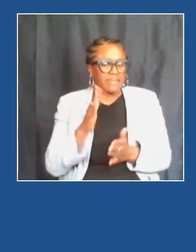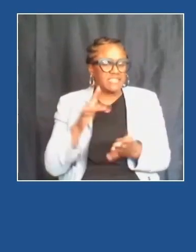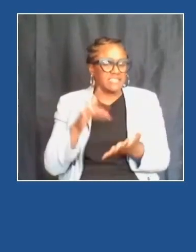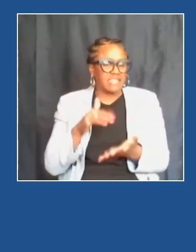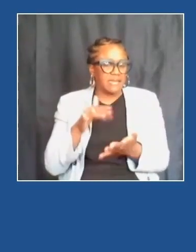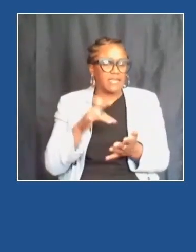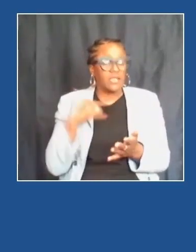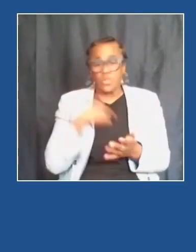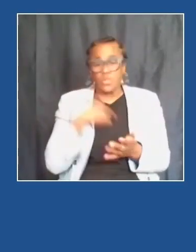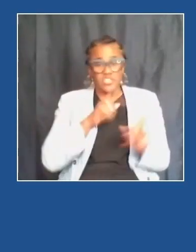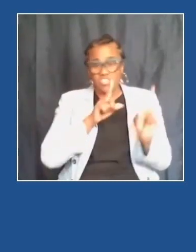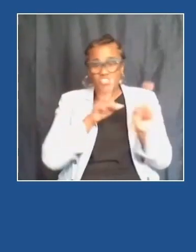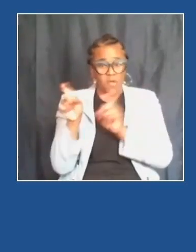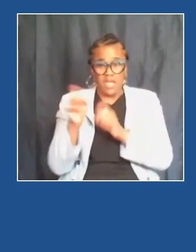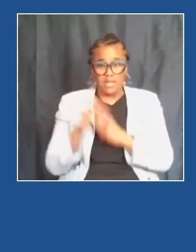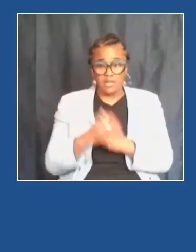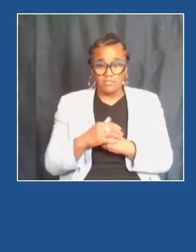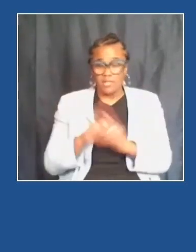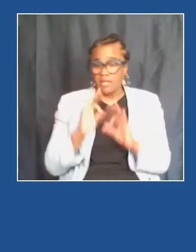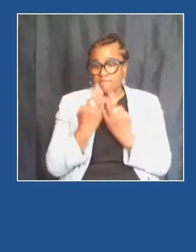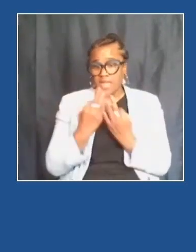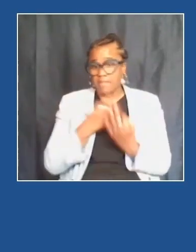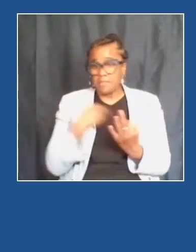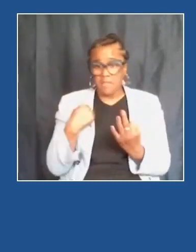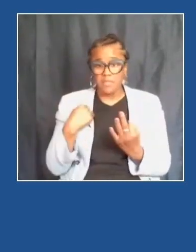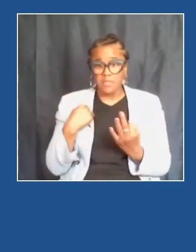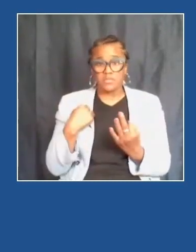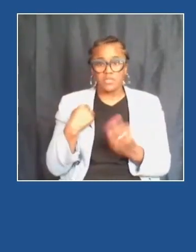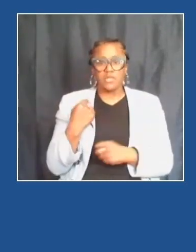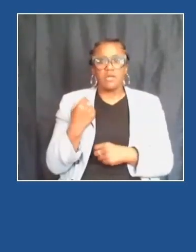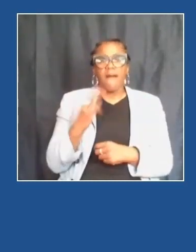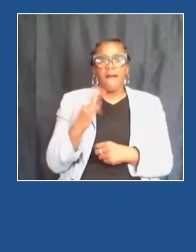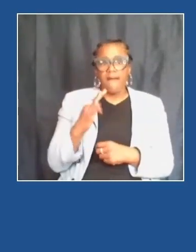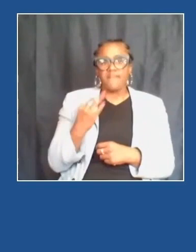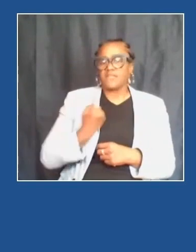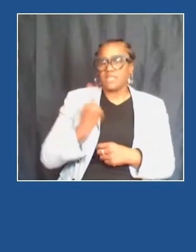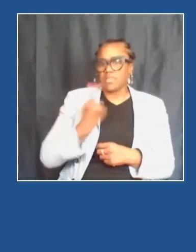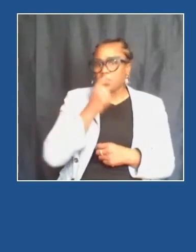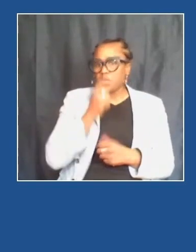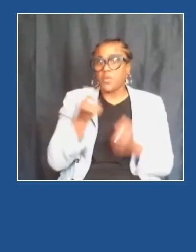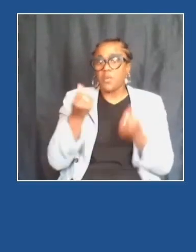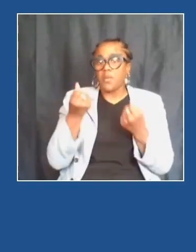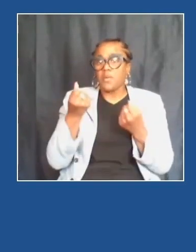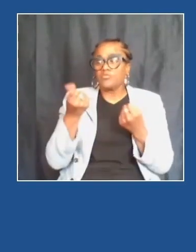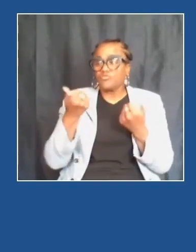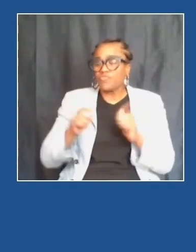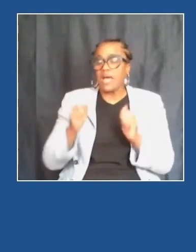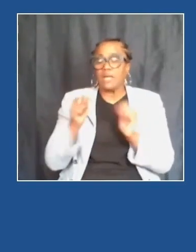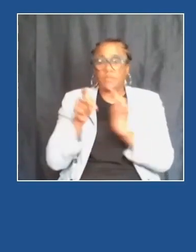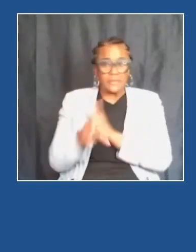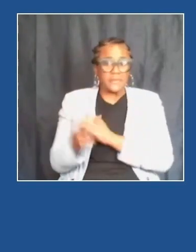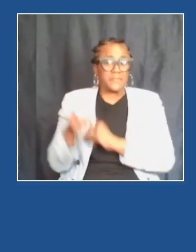did a survey of family members of somebody who'd made a suicide attempt,